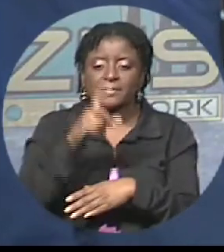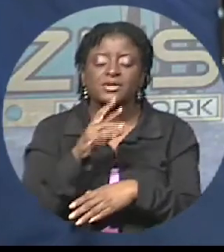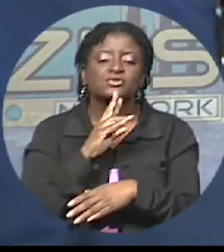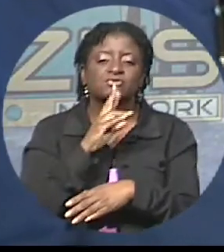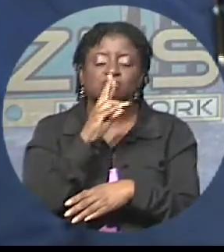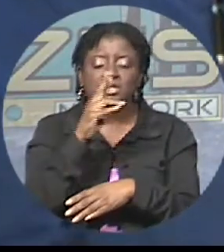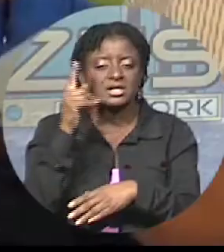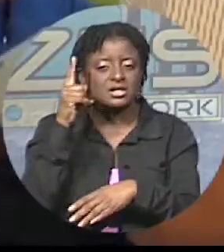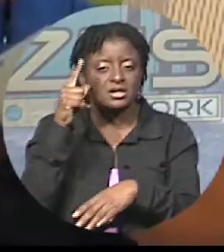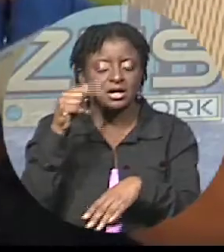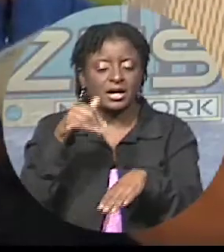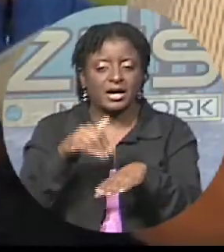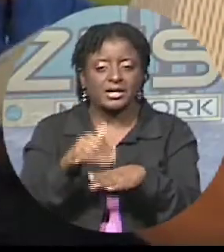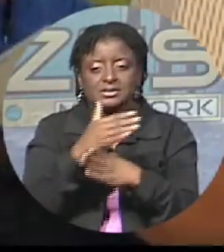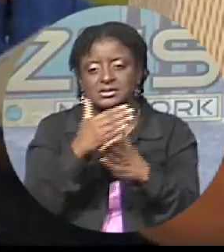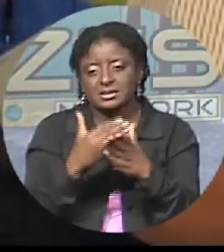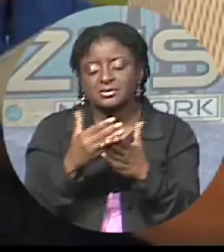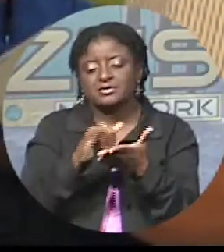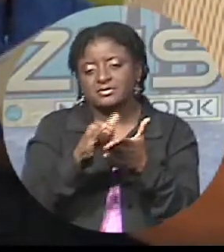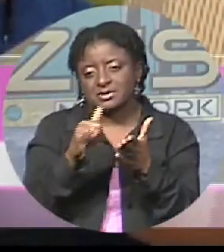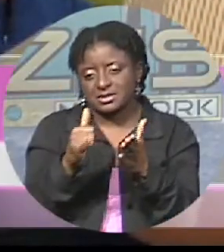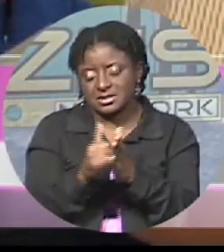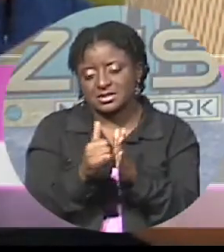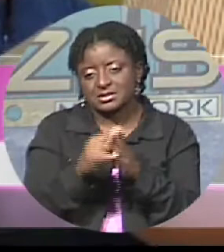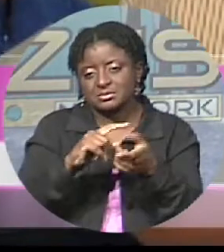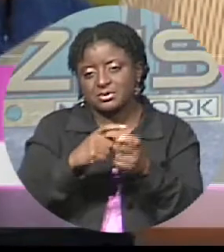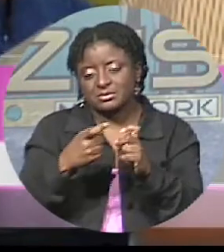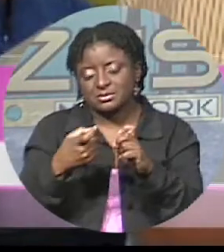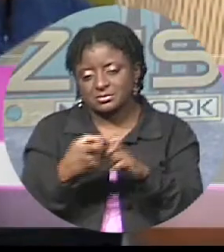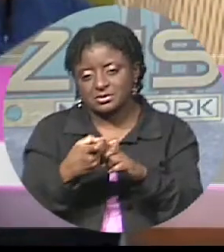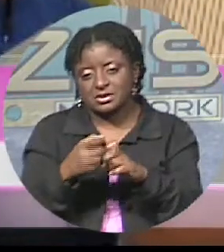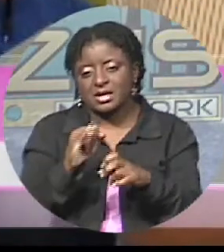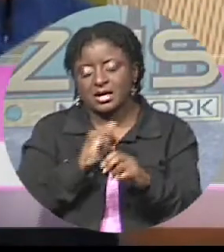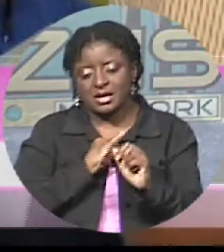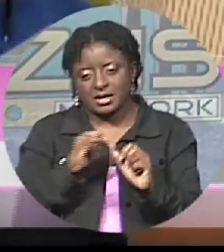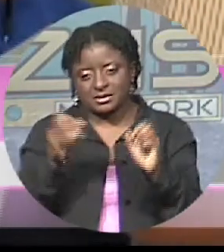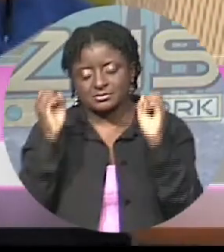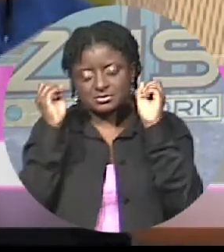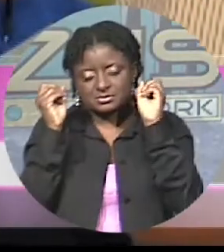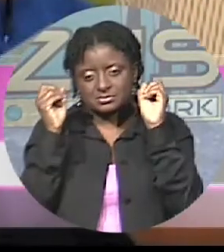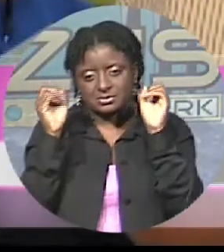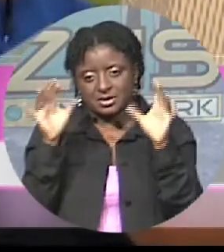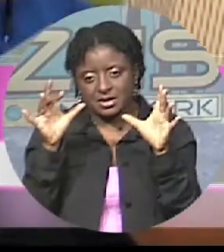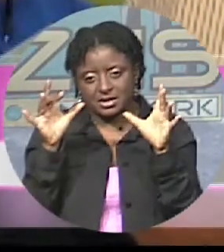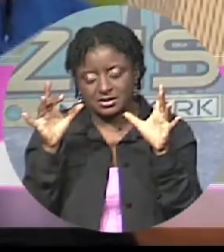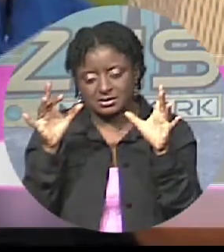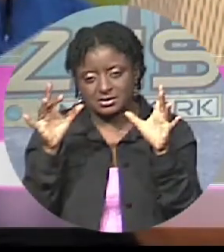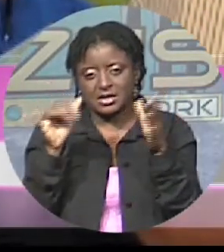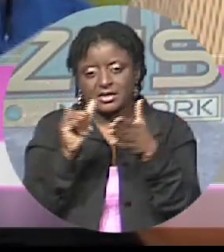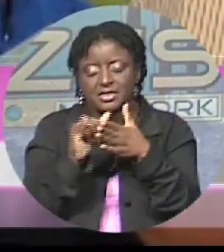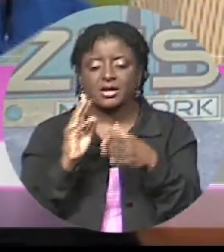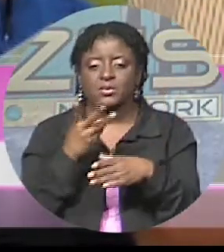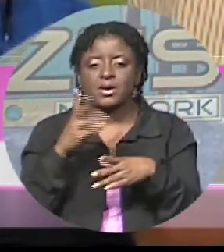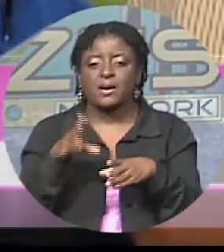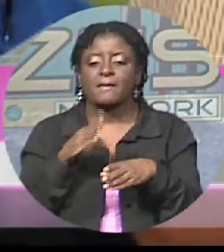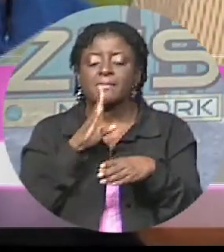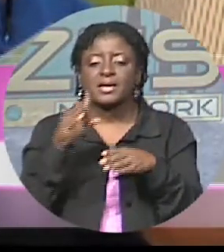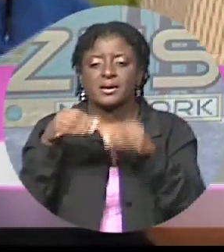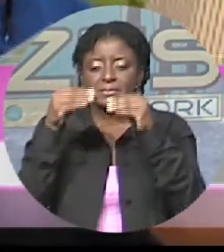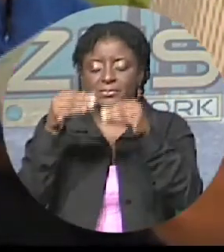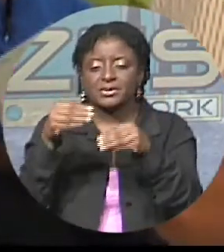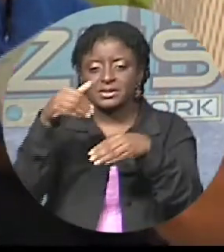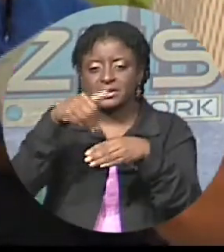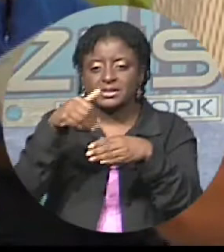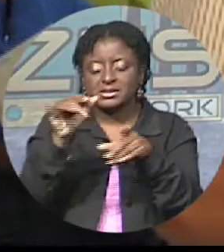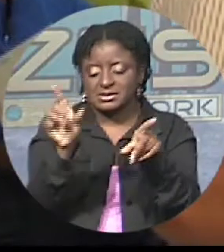these issues. I am absolutely horrified that we are being lumped in the same category as some of the names